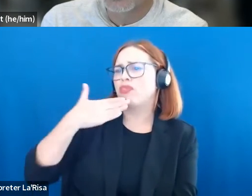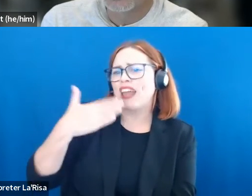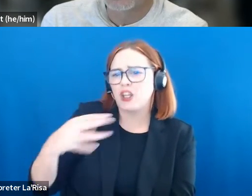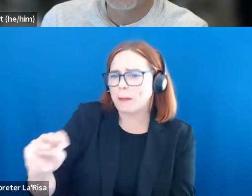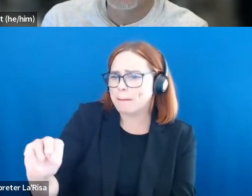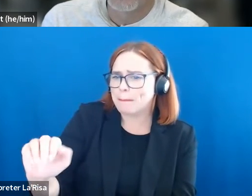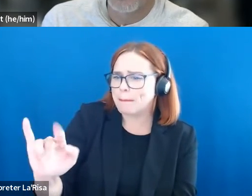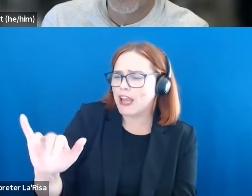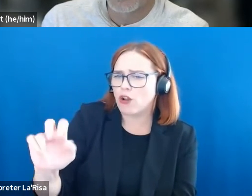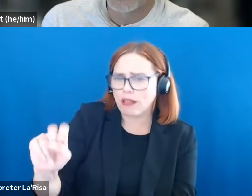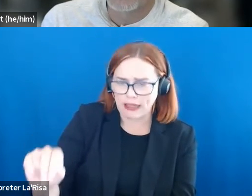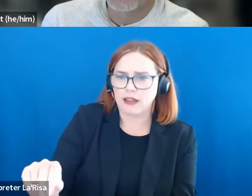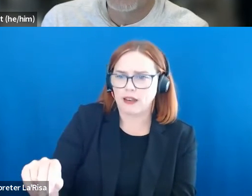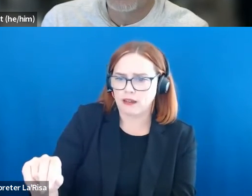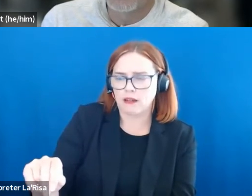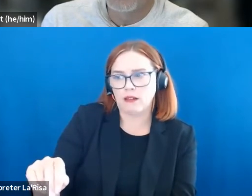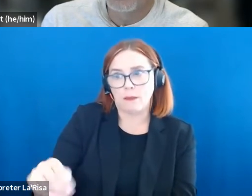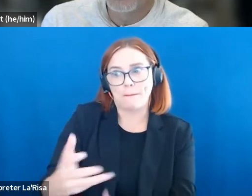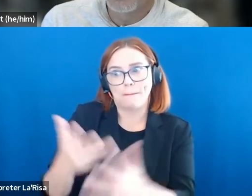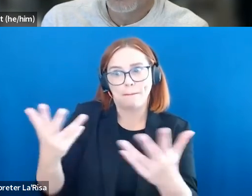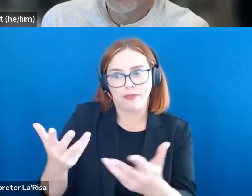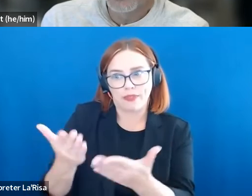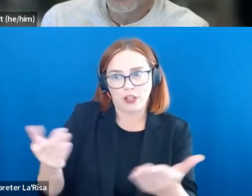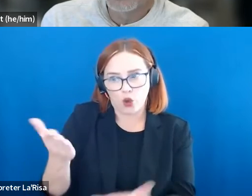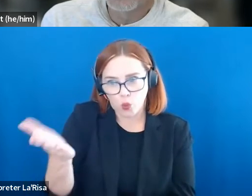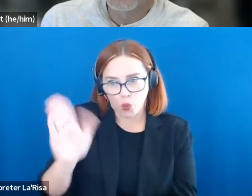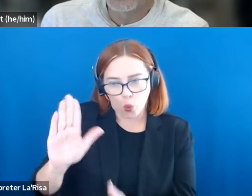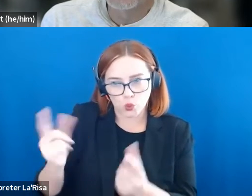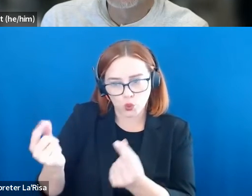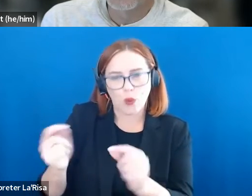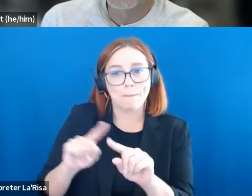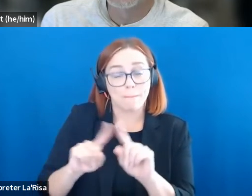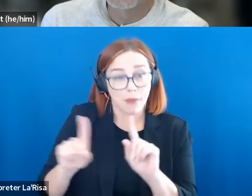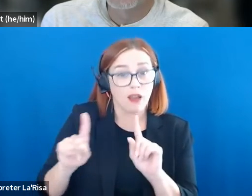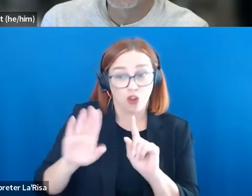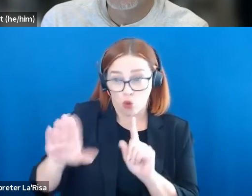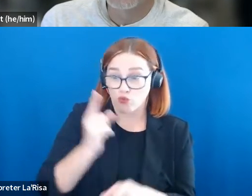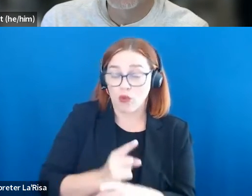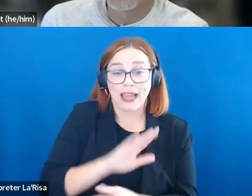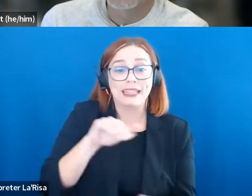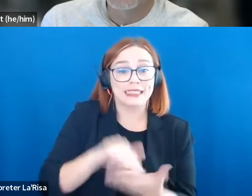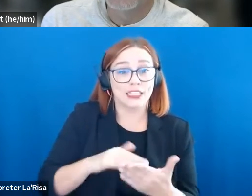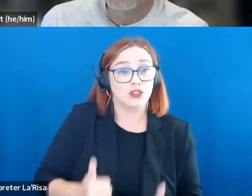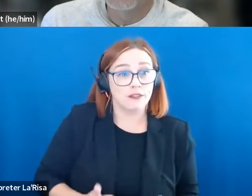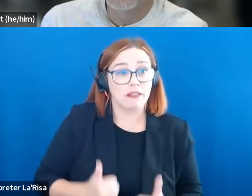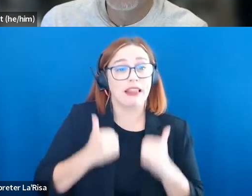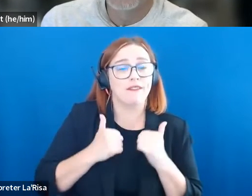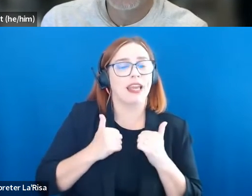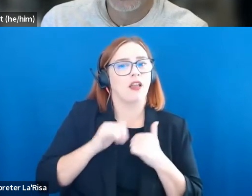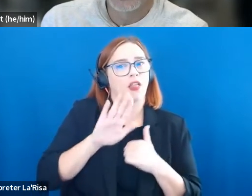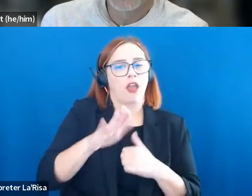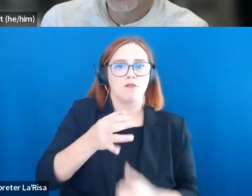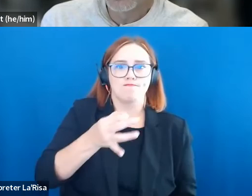issue that Centers for Independent Living are good at responding immediately to needs as much as immediately anybody